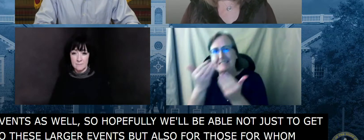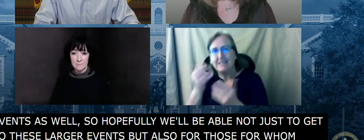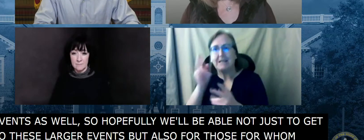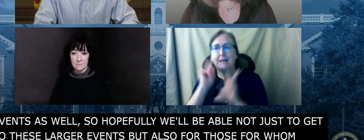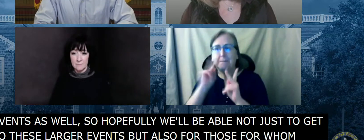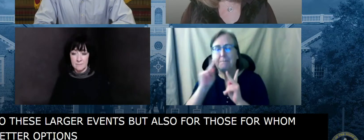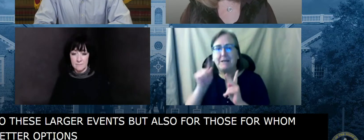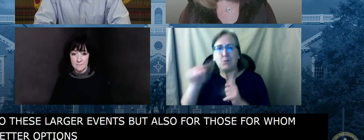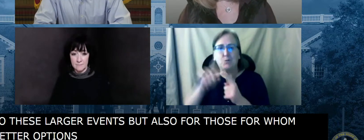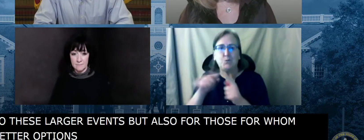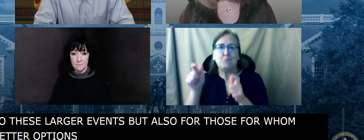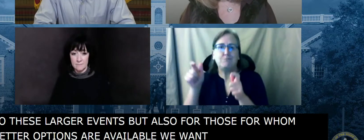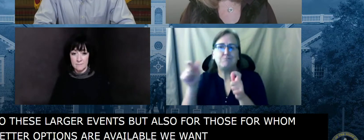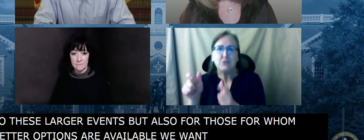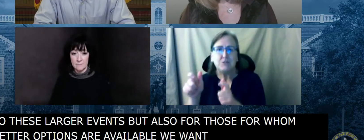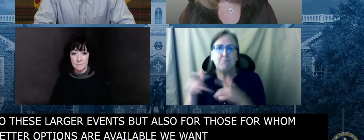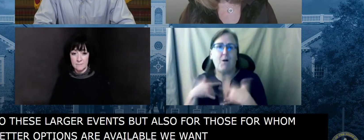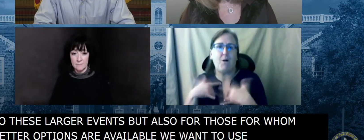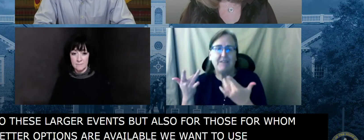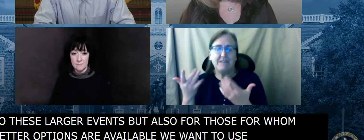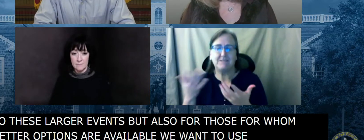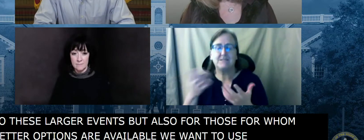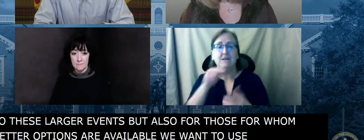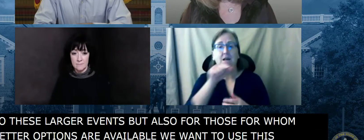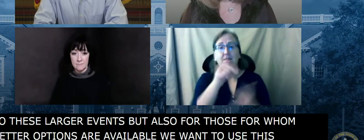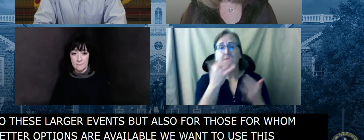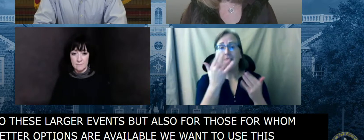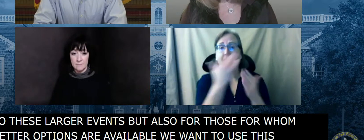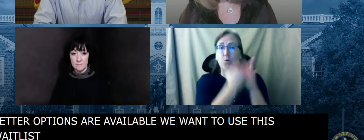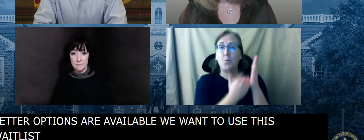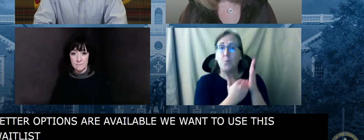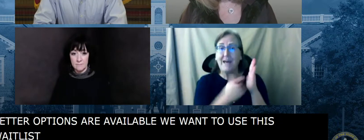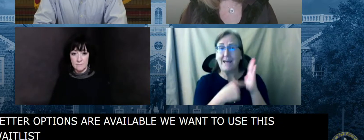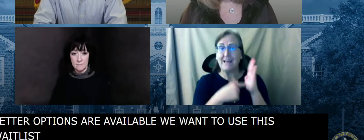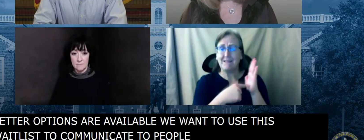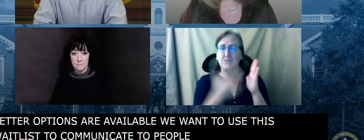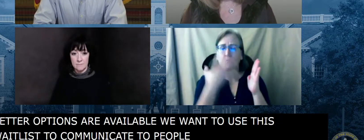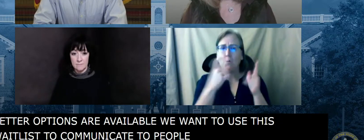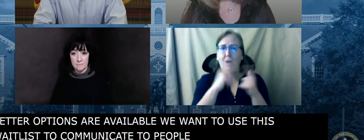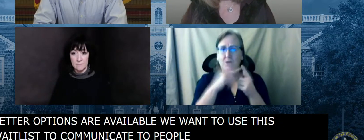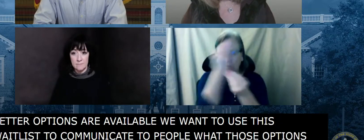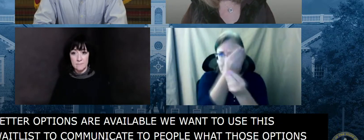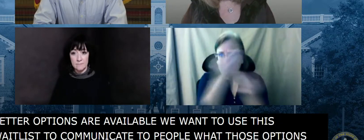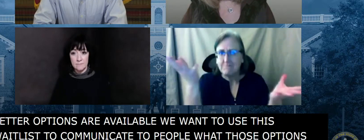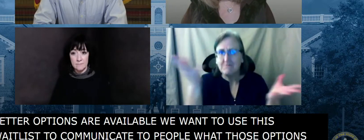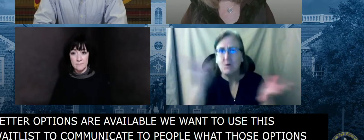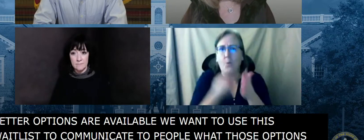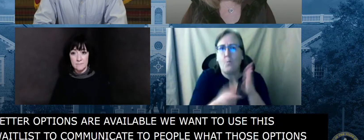want to use this wait list to communicate to people, what those options might be for them.